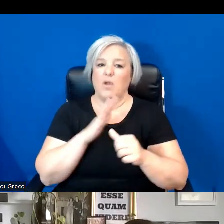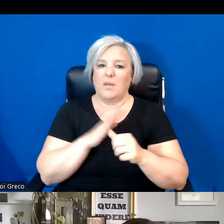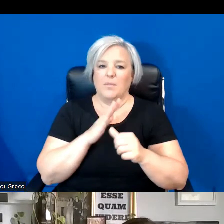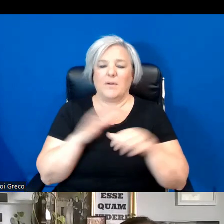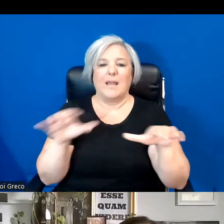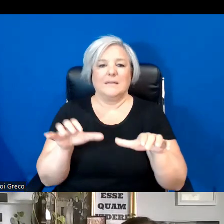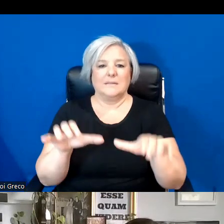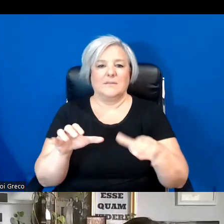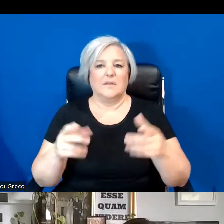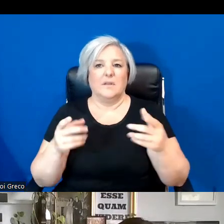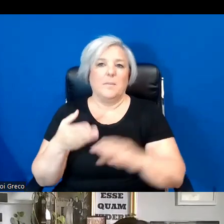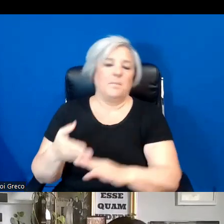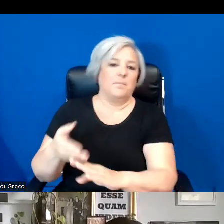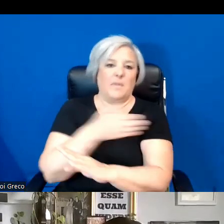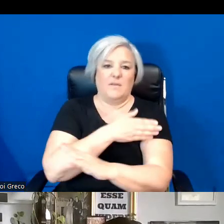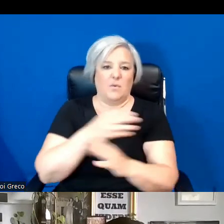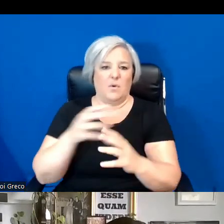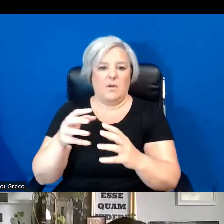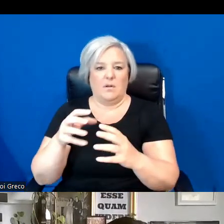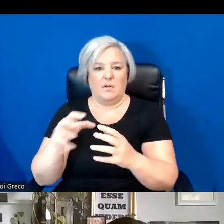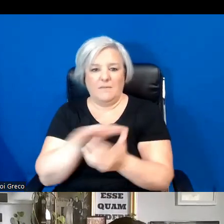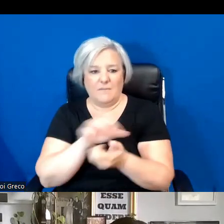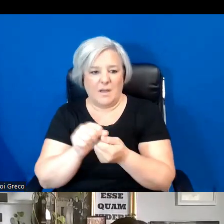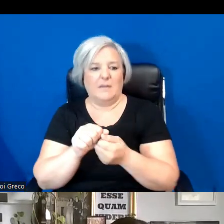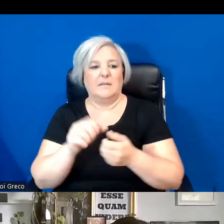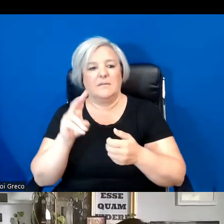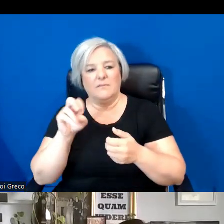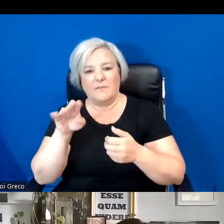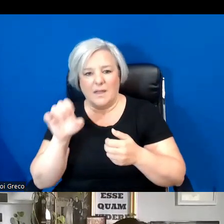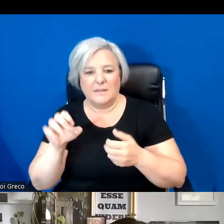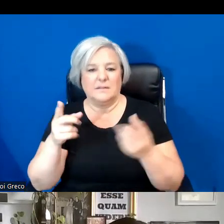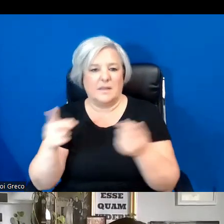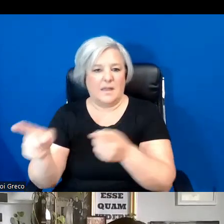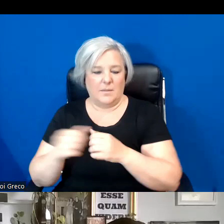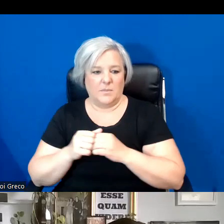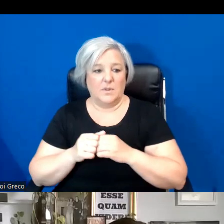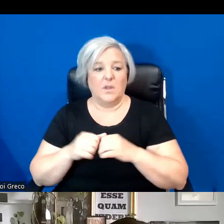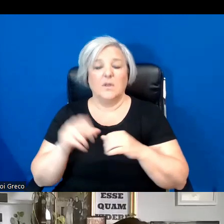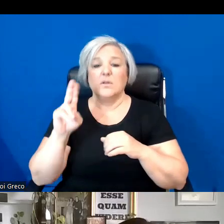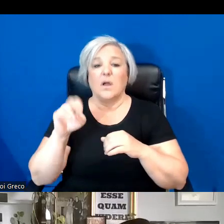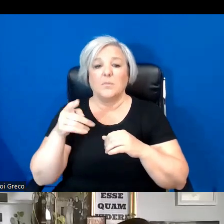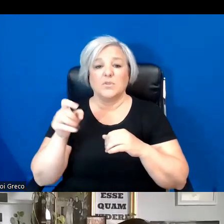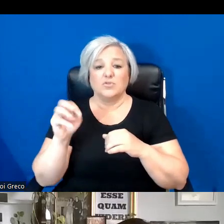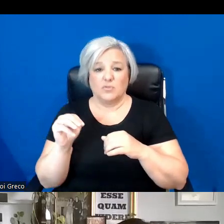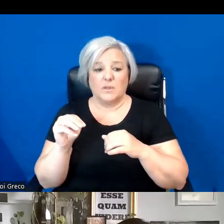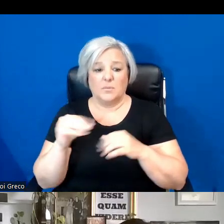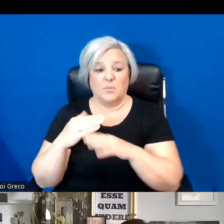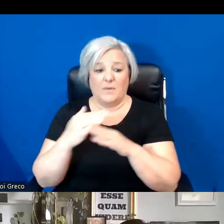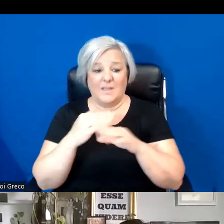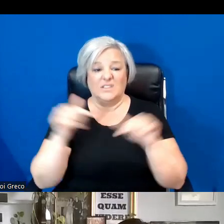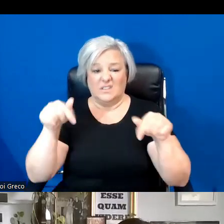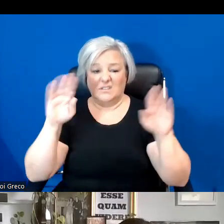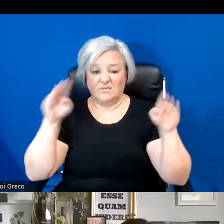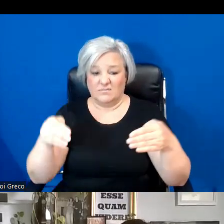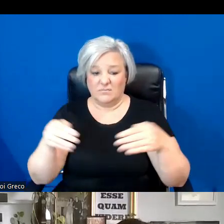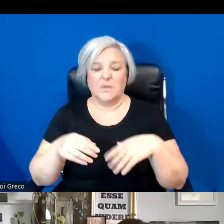that are happening before violence or injuries take place. So when we're talking about upstream prevention, which is what this webinar is kind of focused